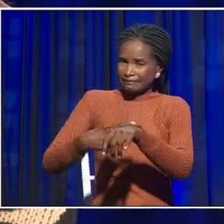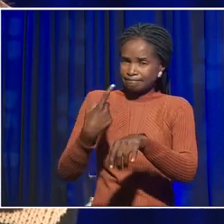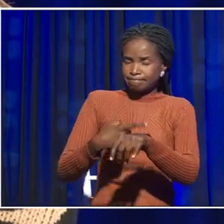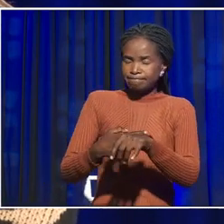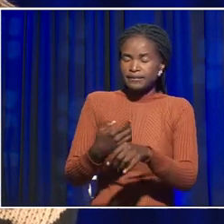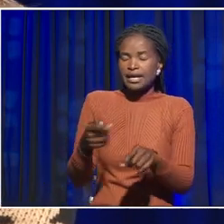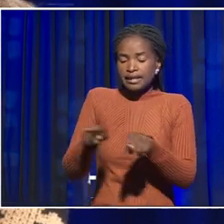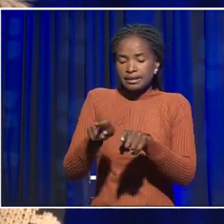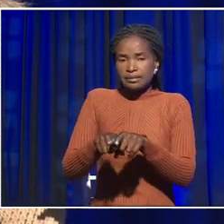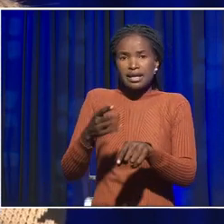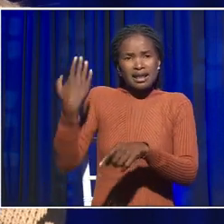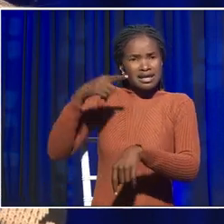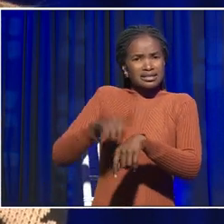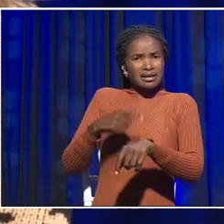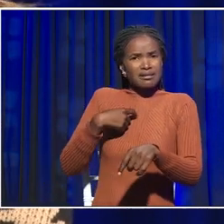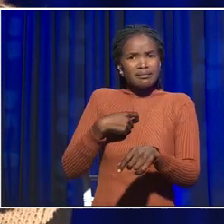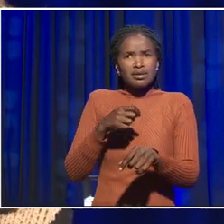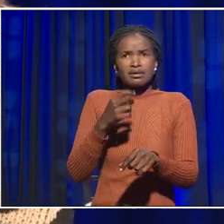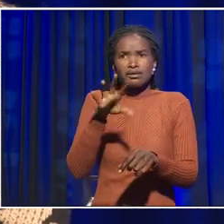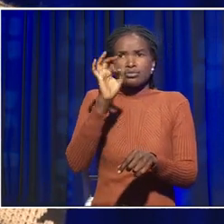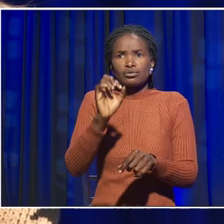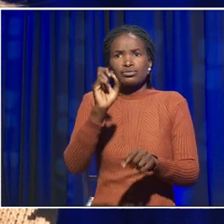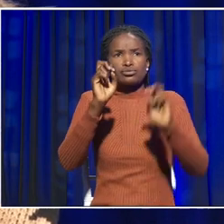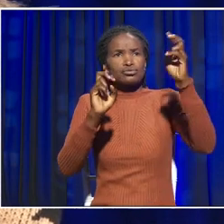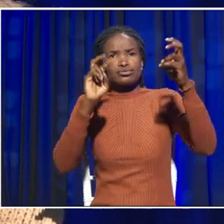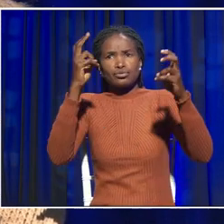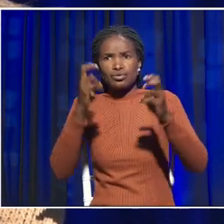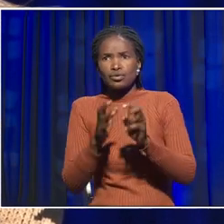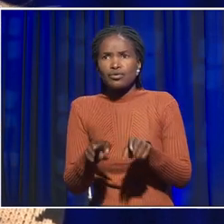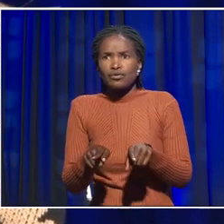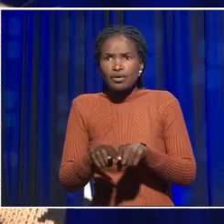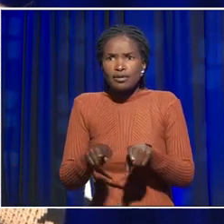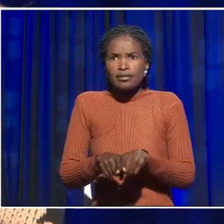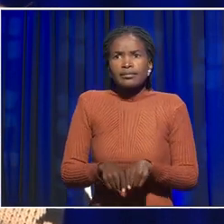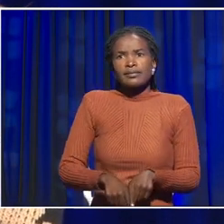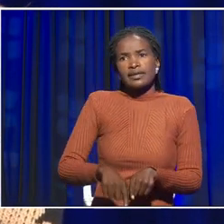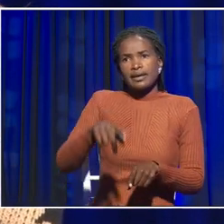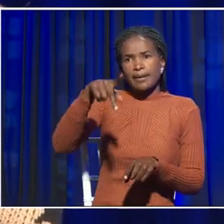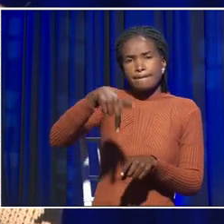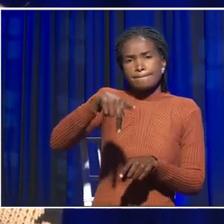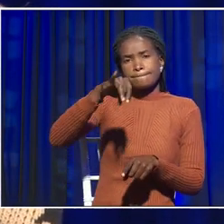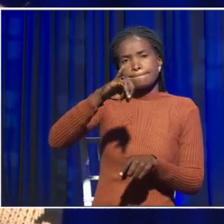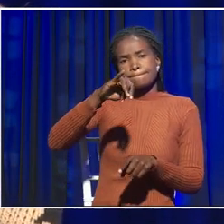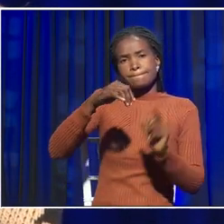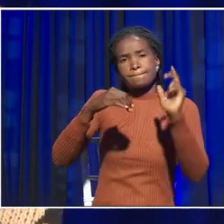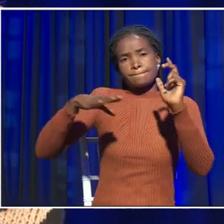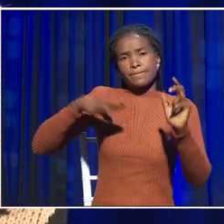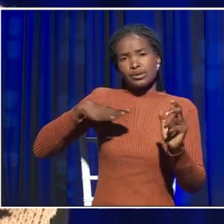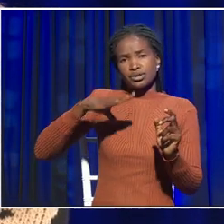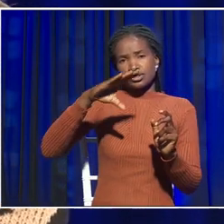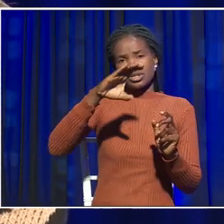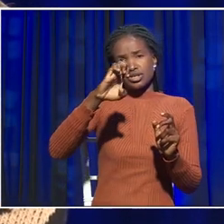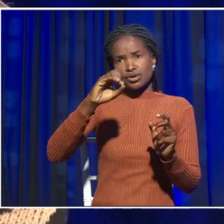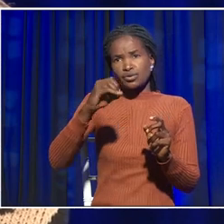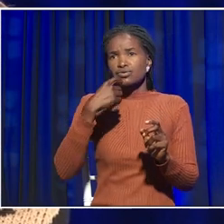this interesting quote from the Accenture CEO. He referred to you know,